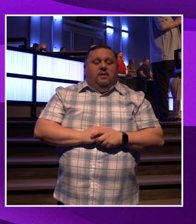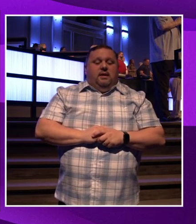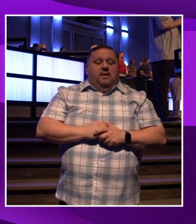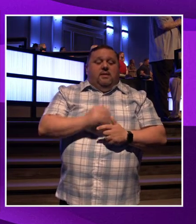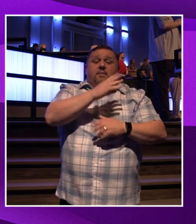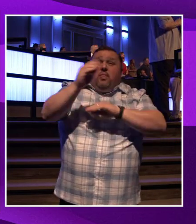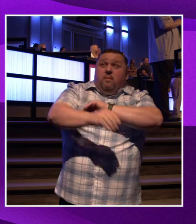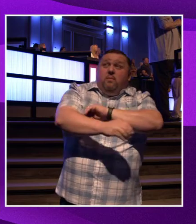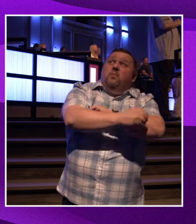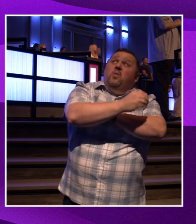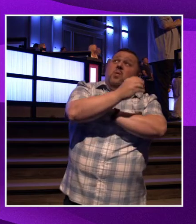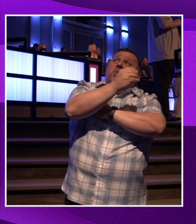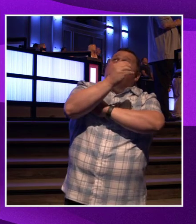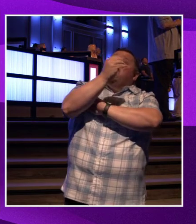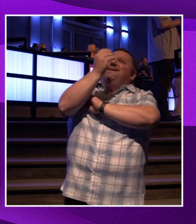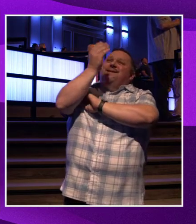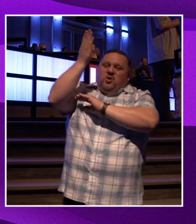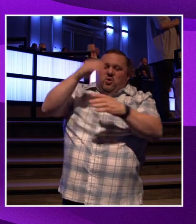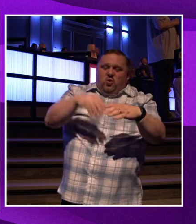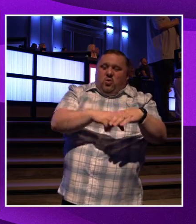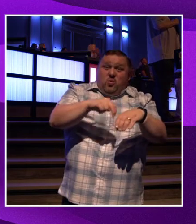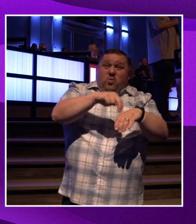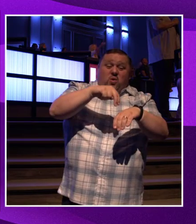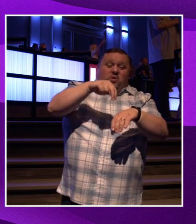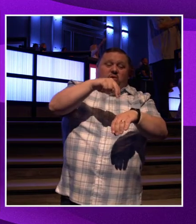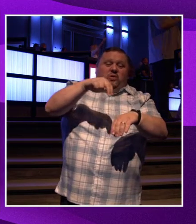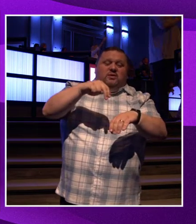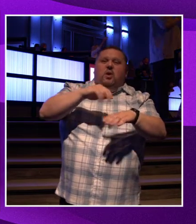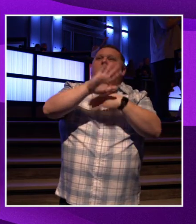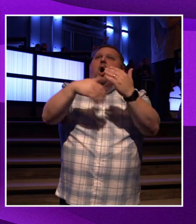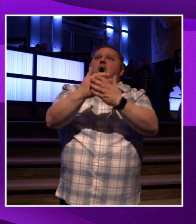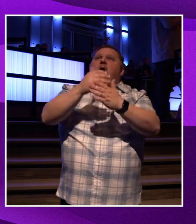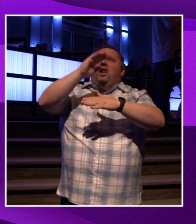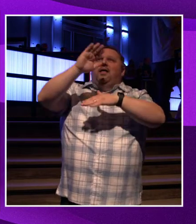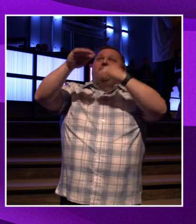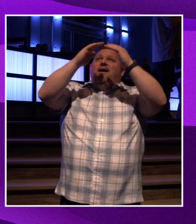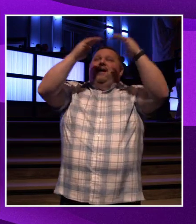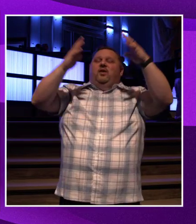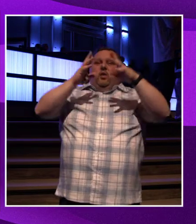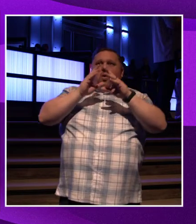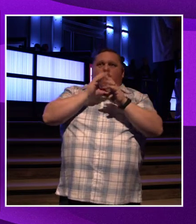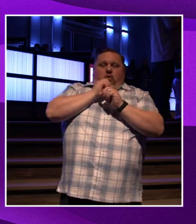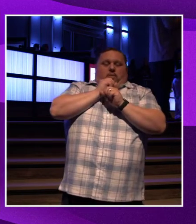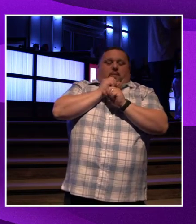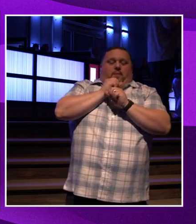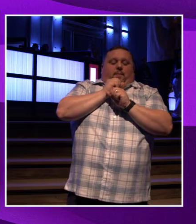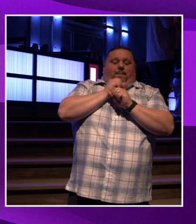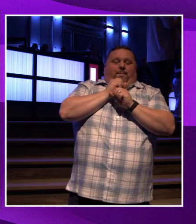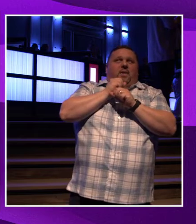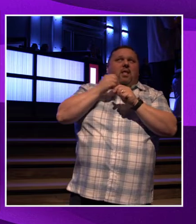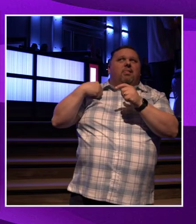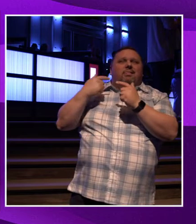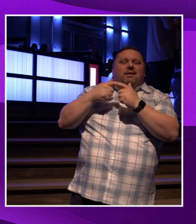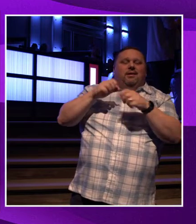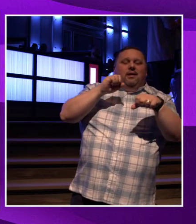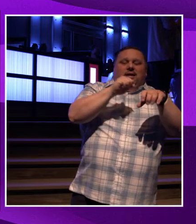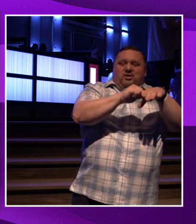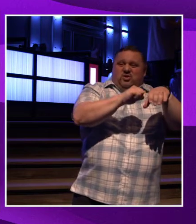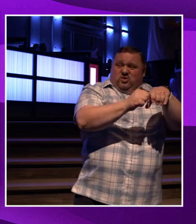Kings. And the morning that you rose, all of heaven held its breath, till